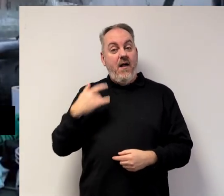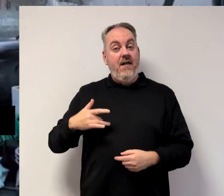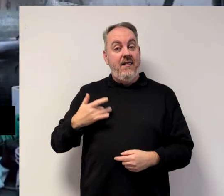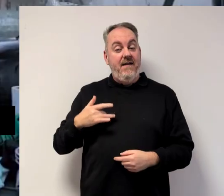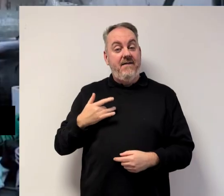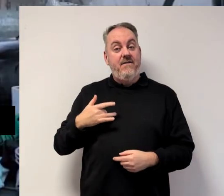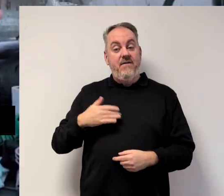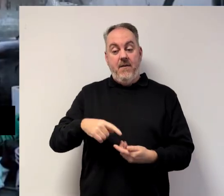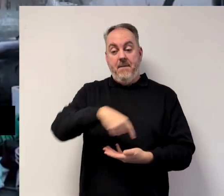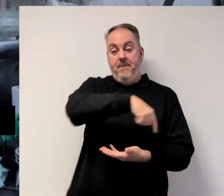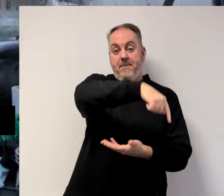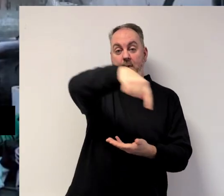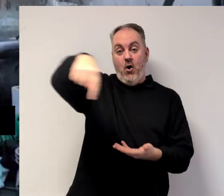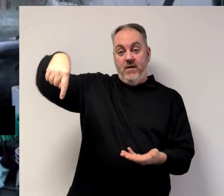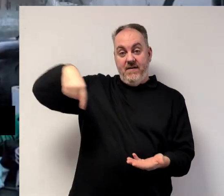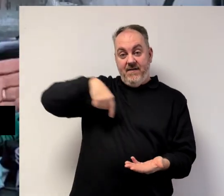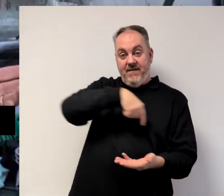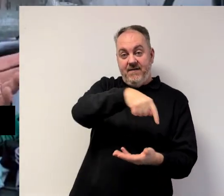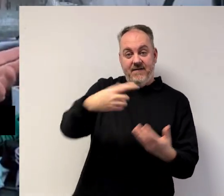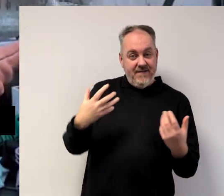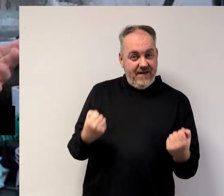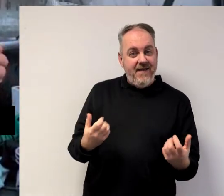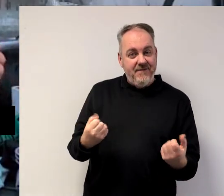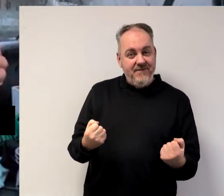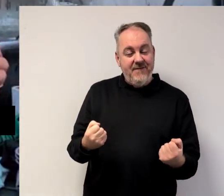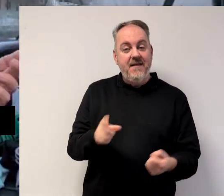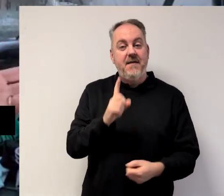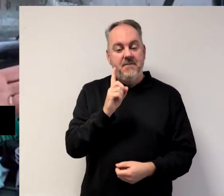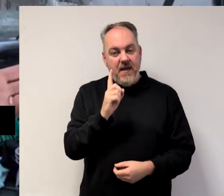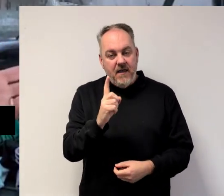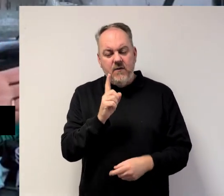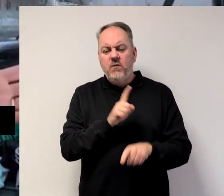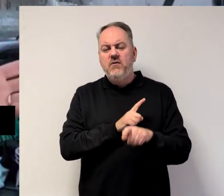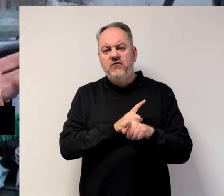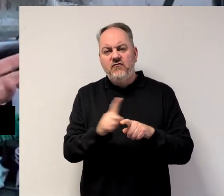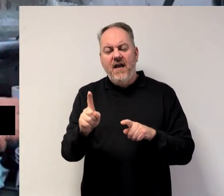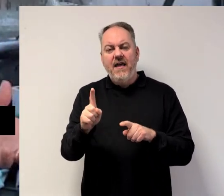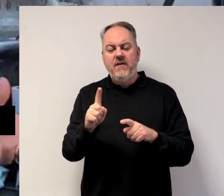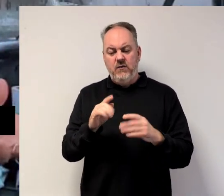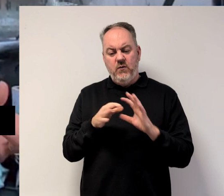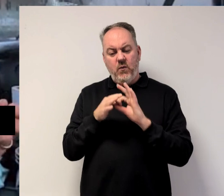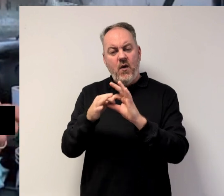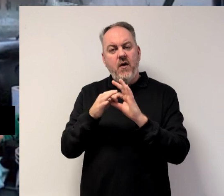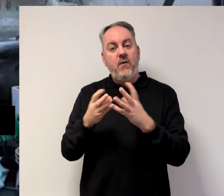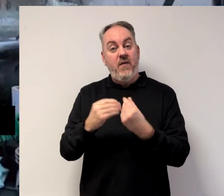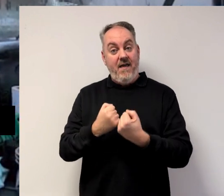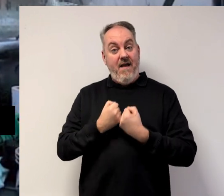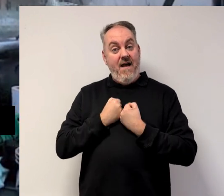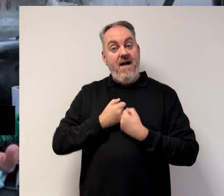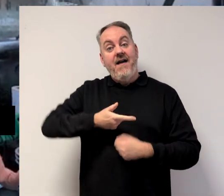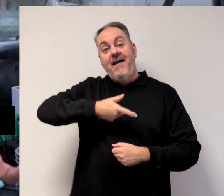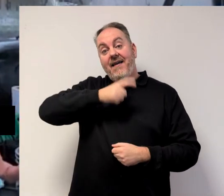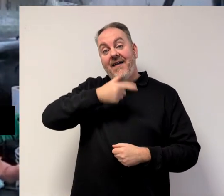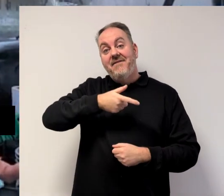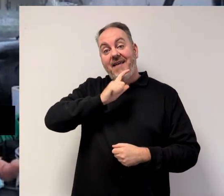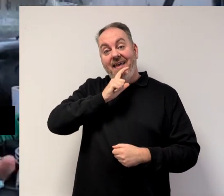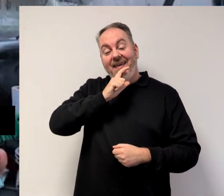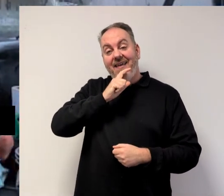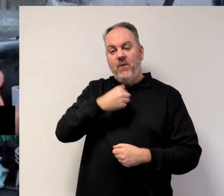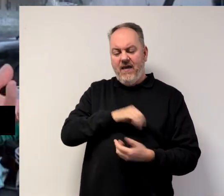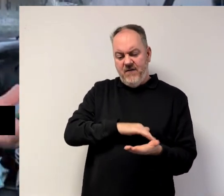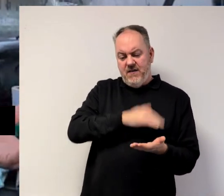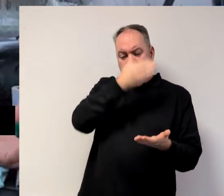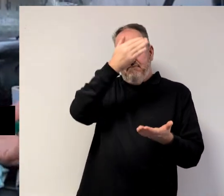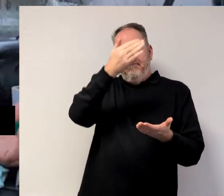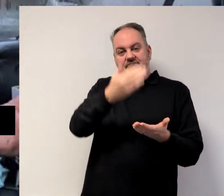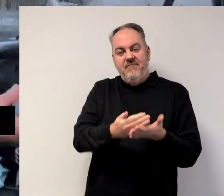We try to cater for the cafe as much as we can. We have surpluses. We sell our surplus